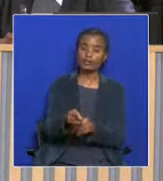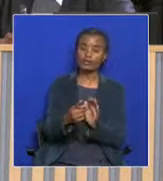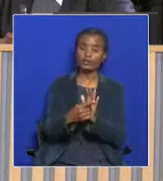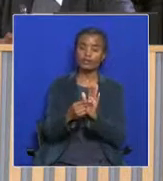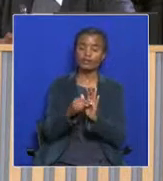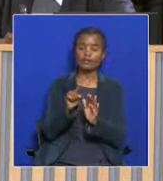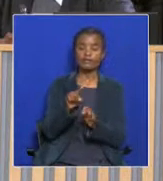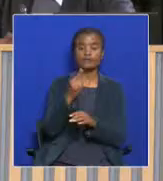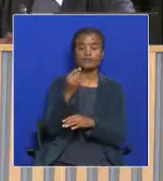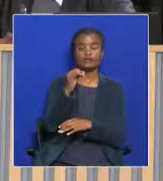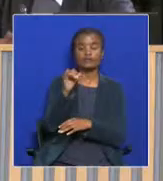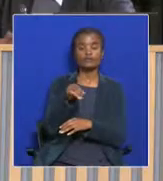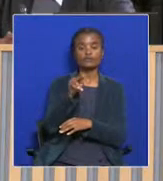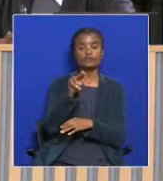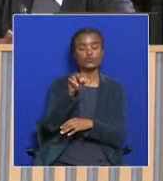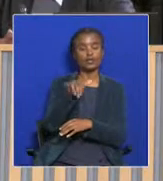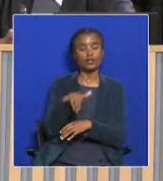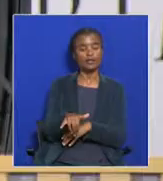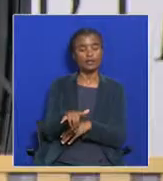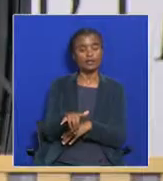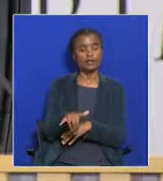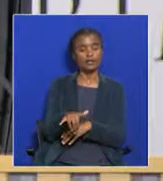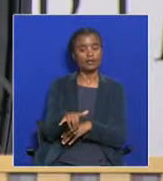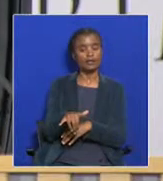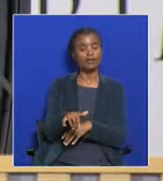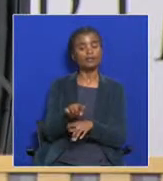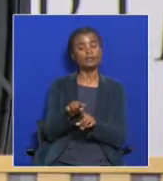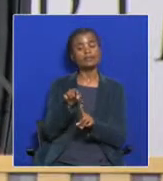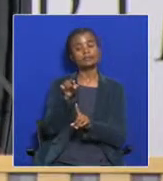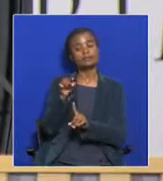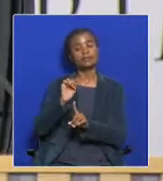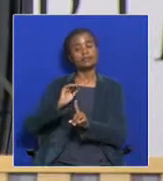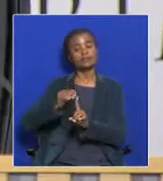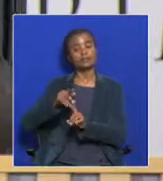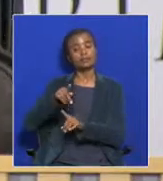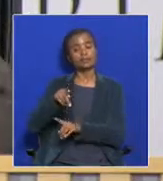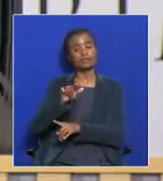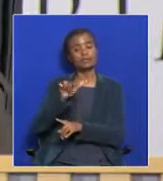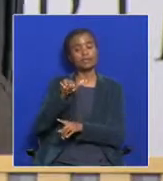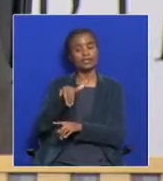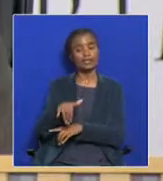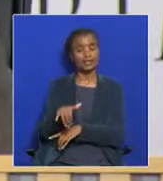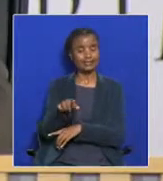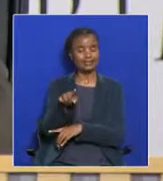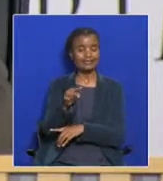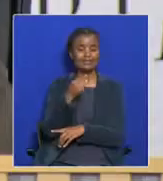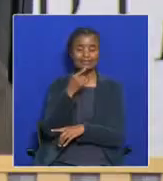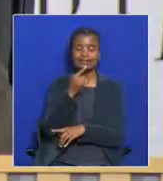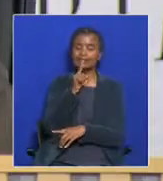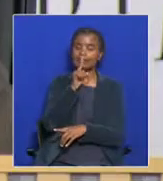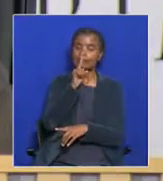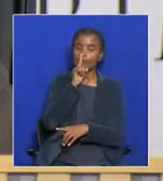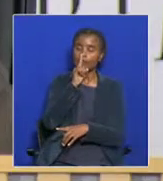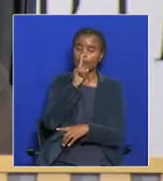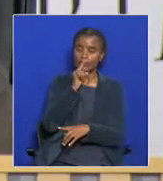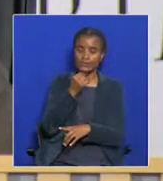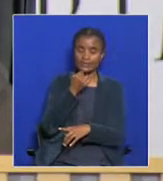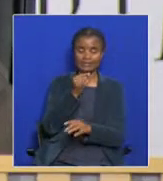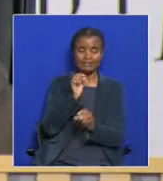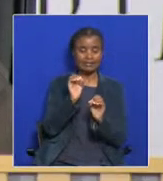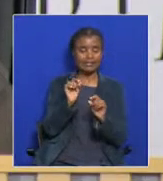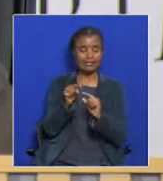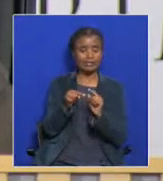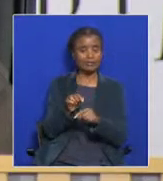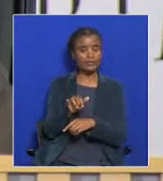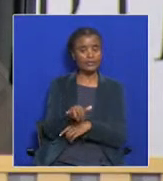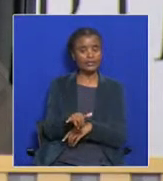how come Ms. Pillay says nothing about it? How come the Mr. Flowerday, whose name